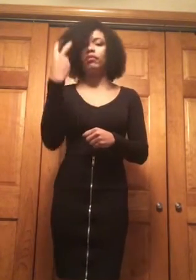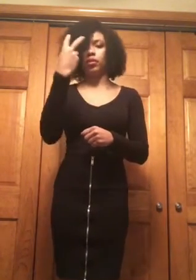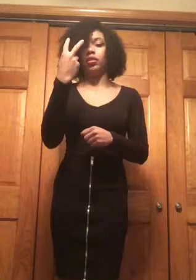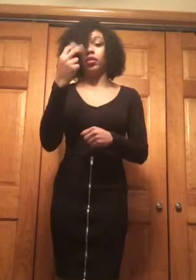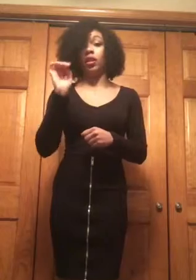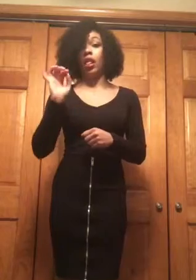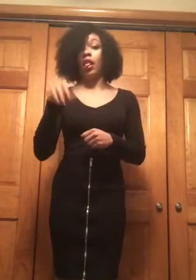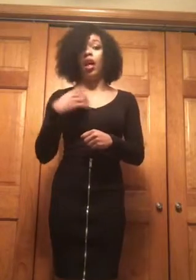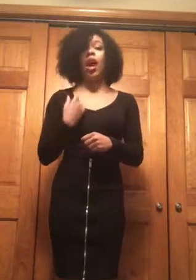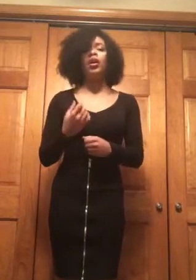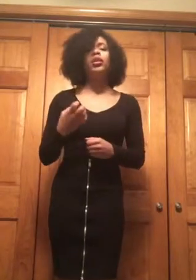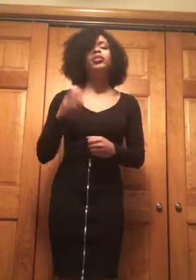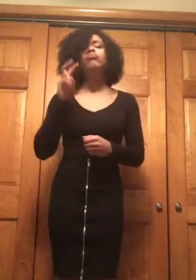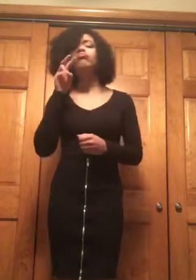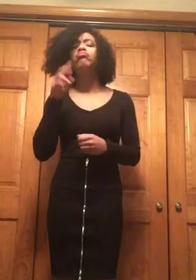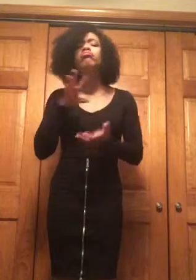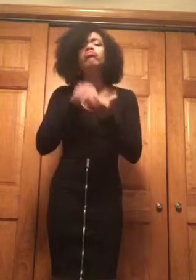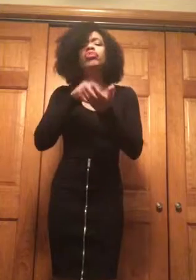and their emotions.